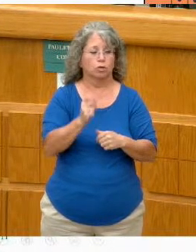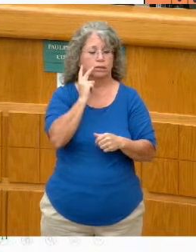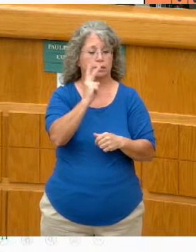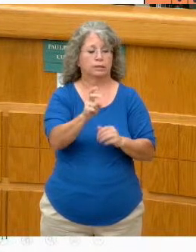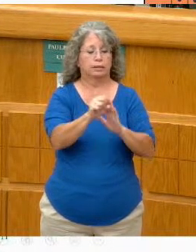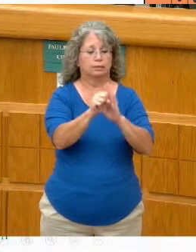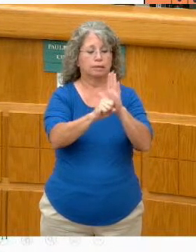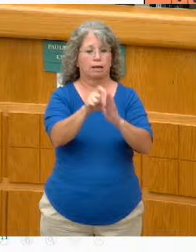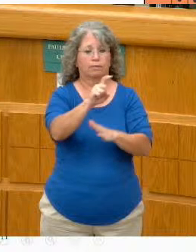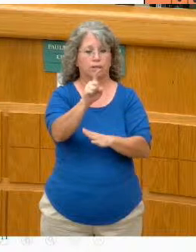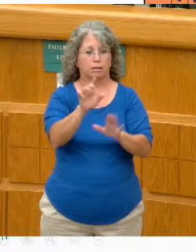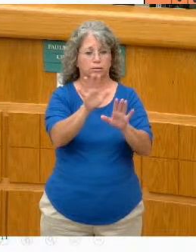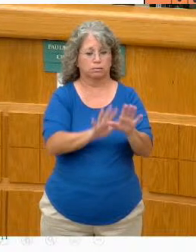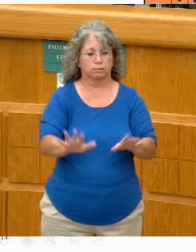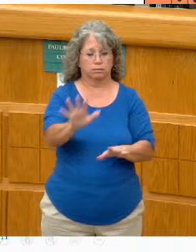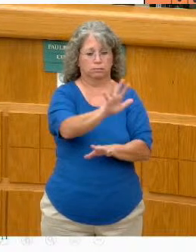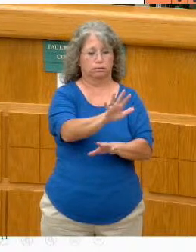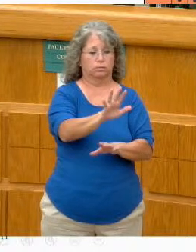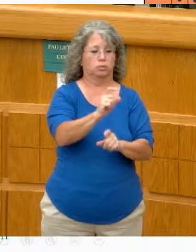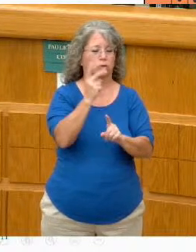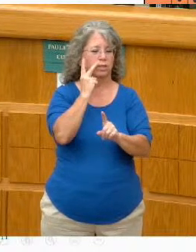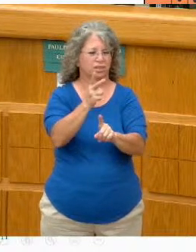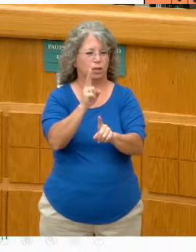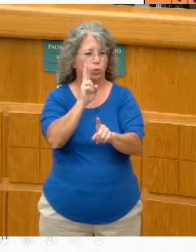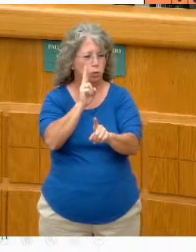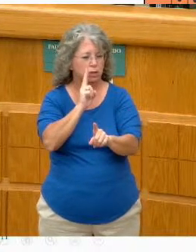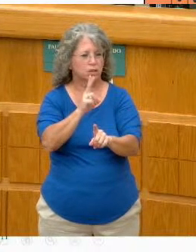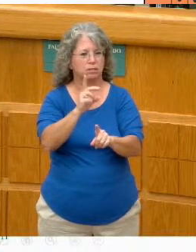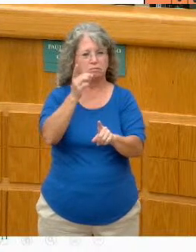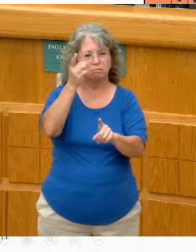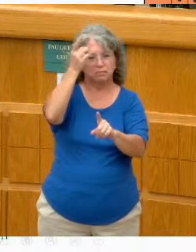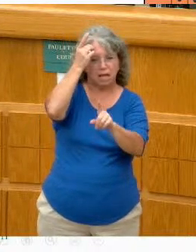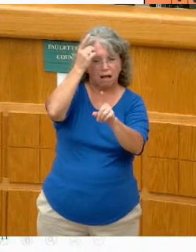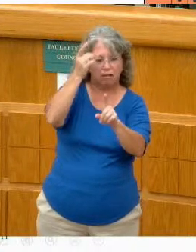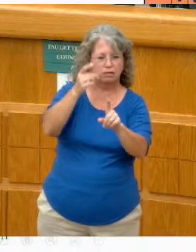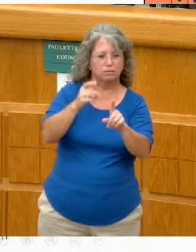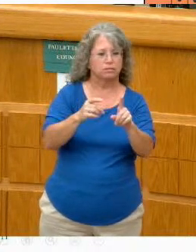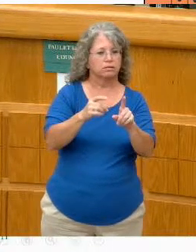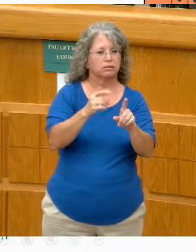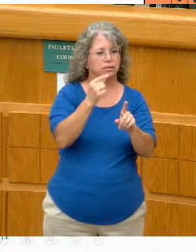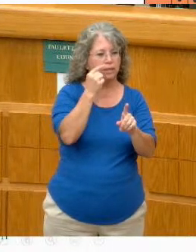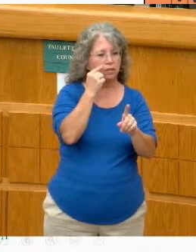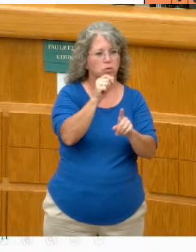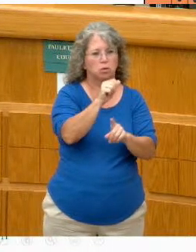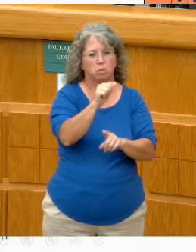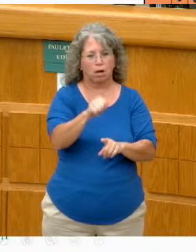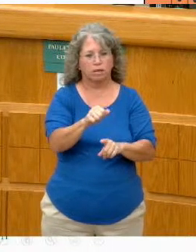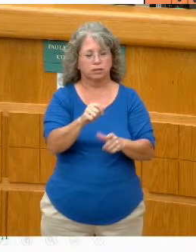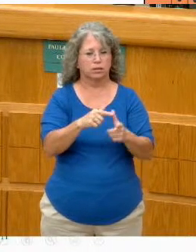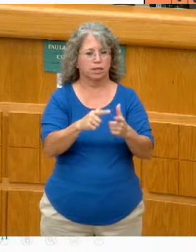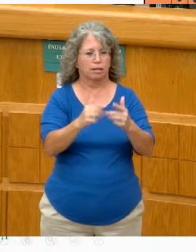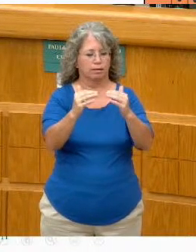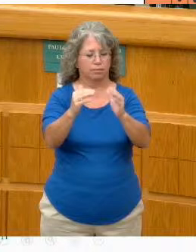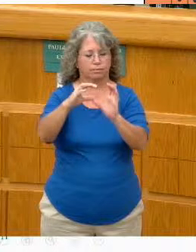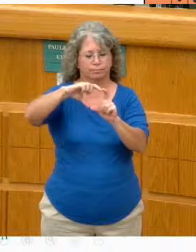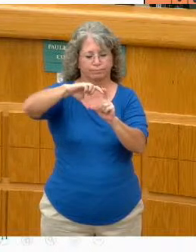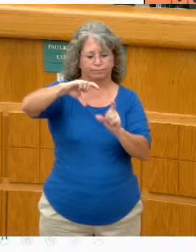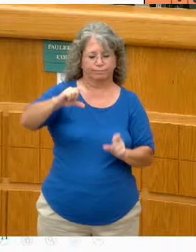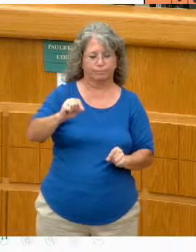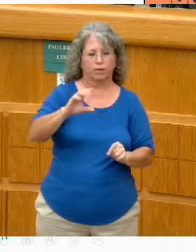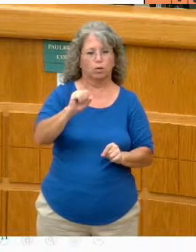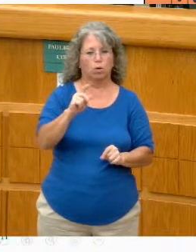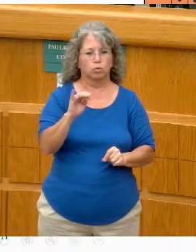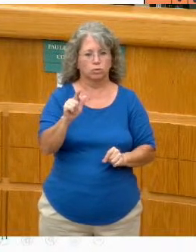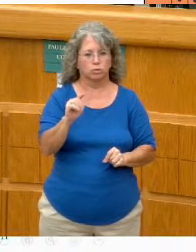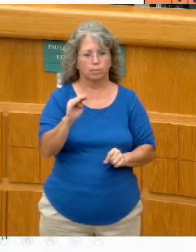have Houston, Dallas, Fort Worth, San Antonio, and Austin here. And here we are in the coastal bend and Nueces